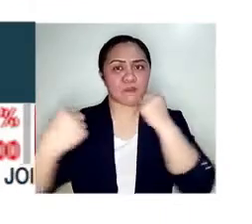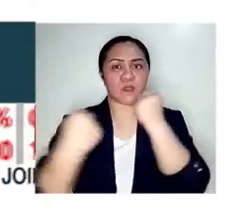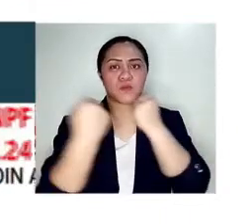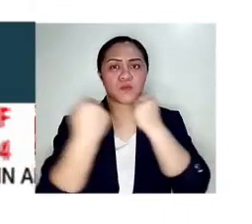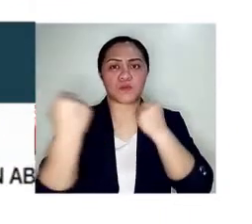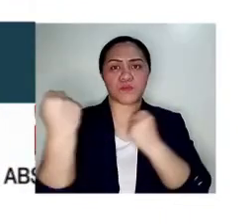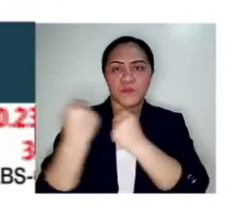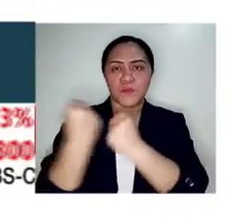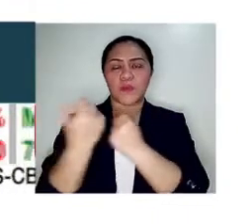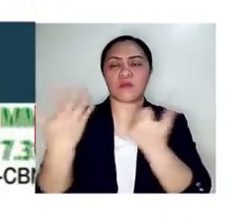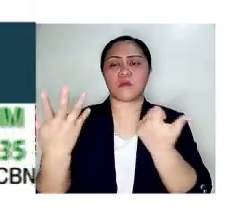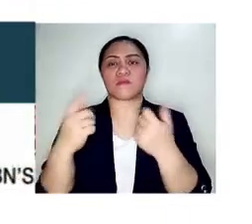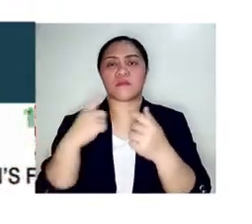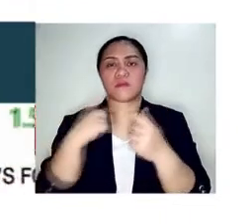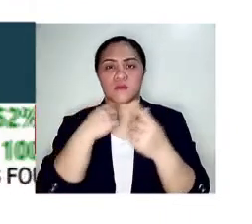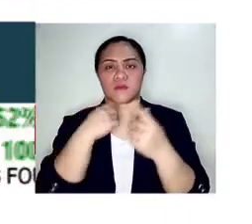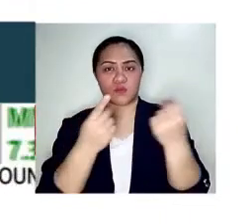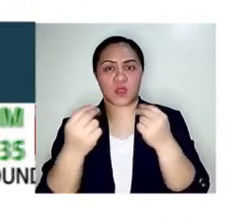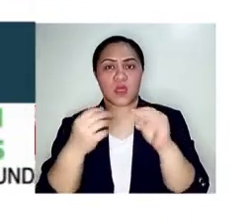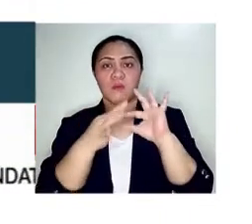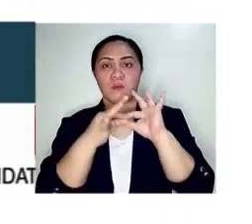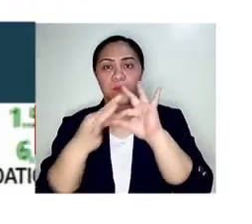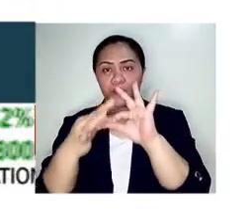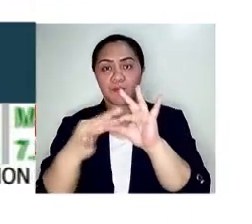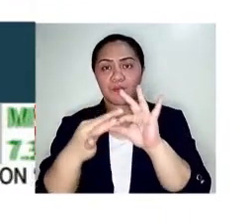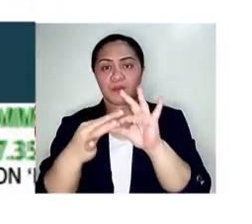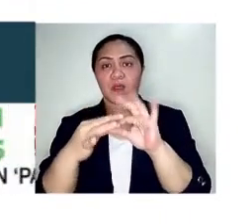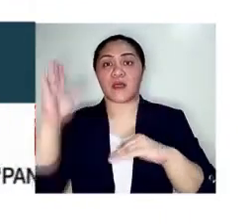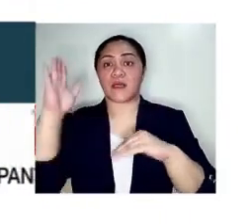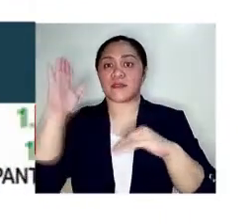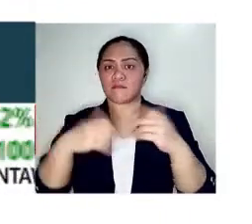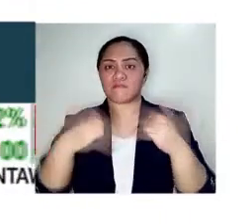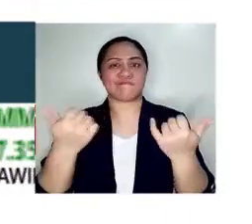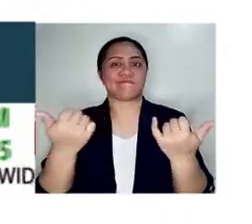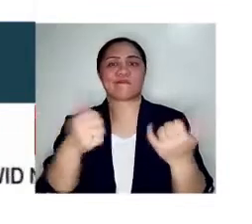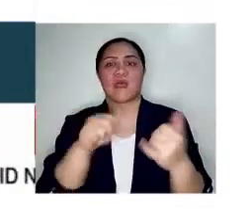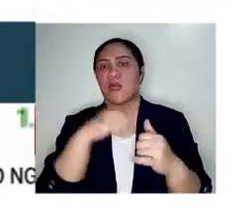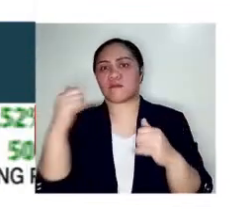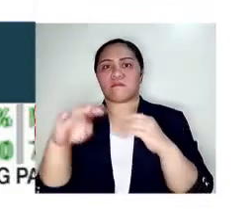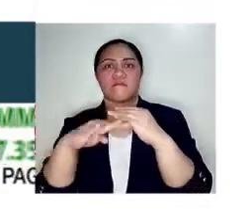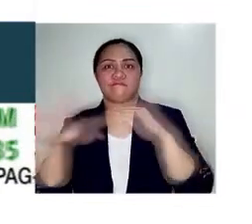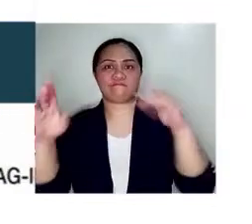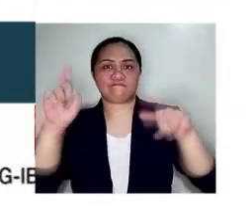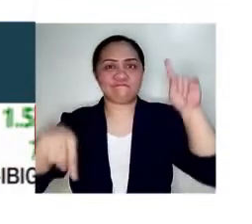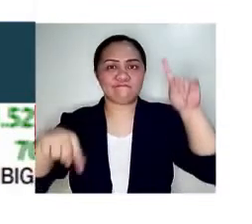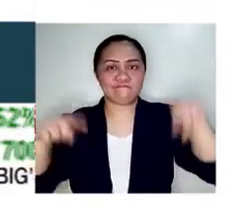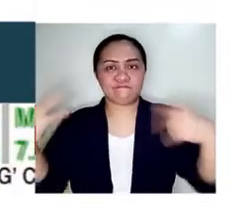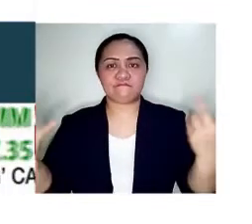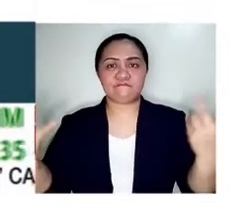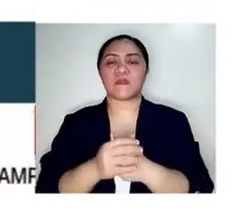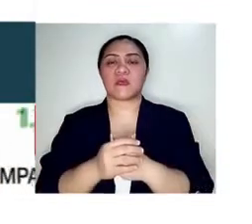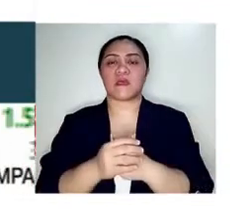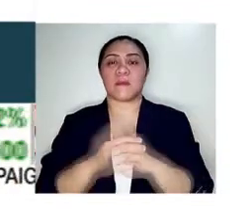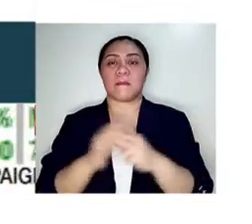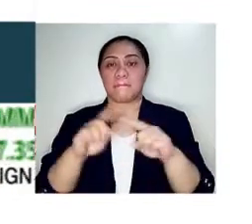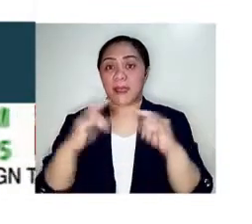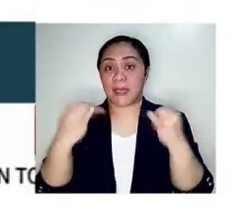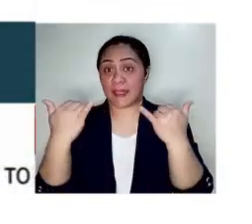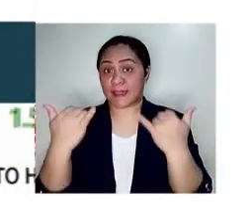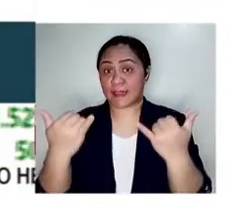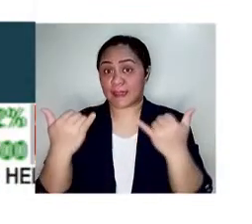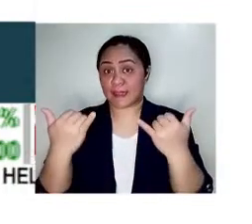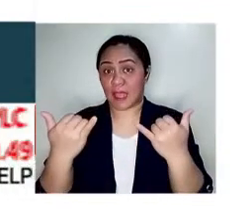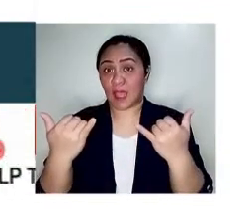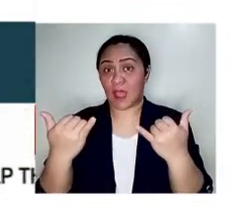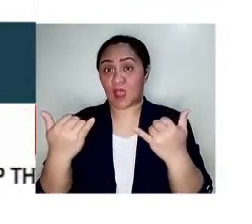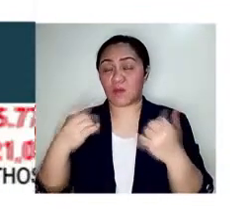allies rather than on a unilateral basis, no? And definitely taking a less transactional